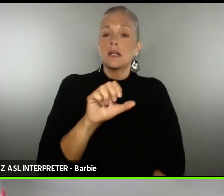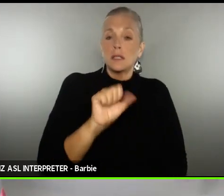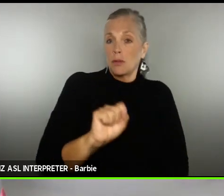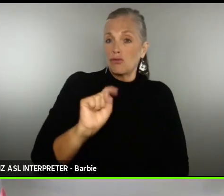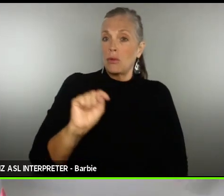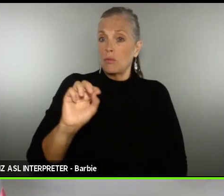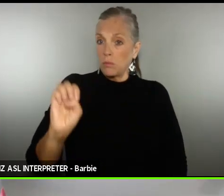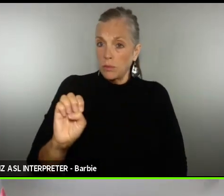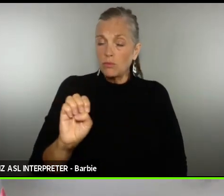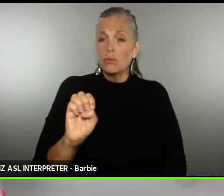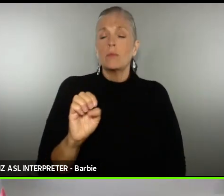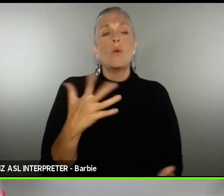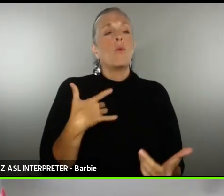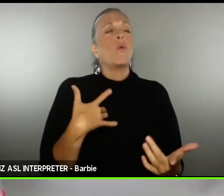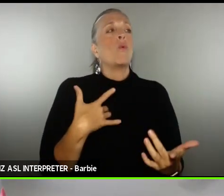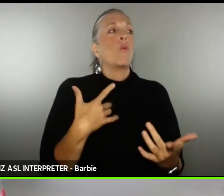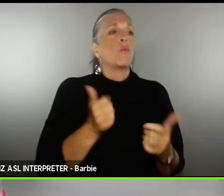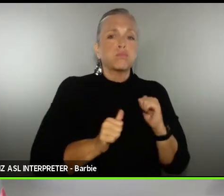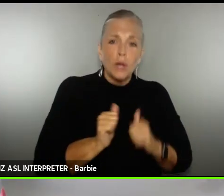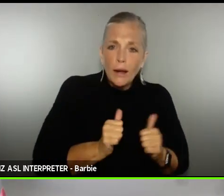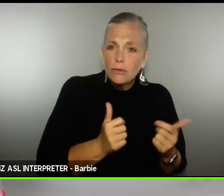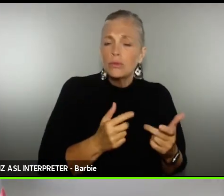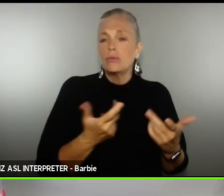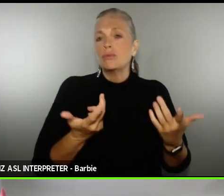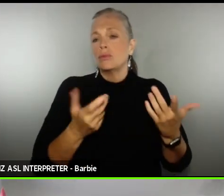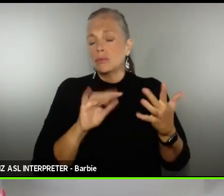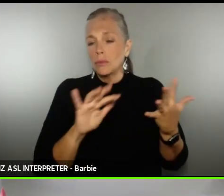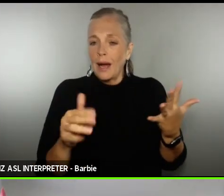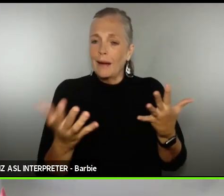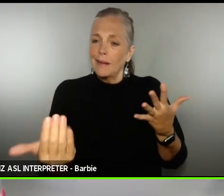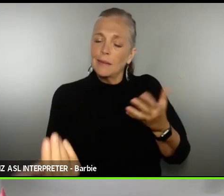to attend them. But some of that also happens in,